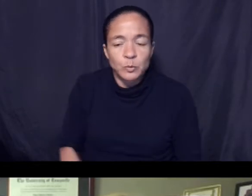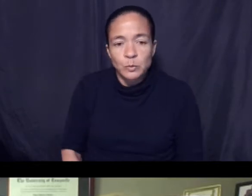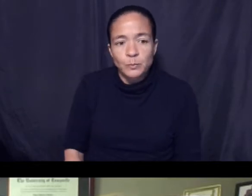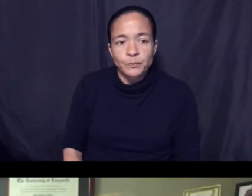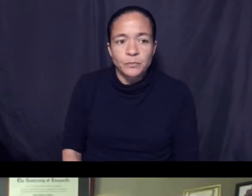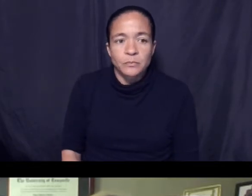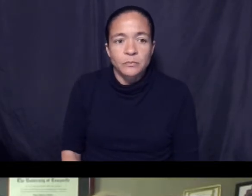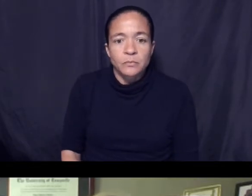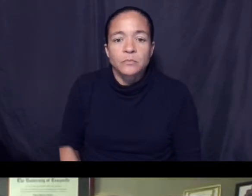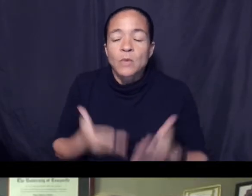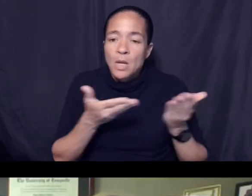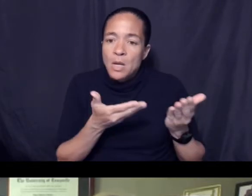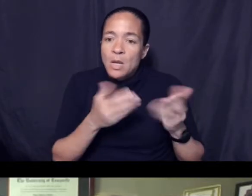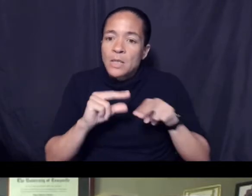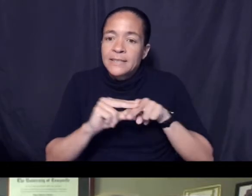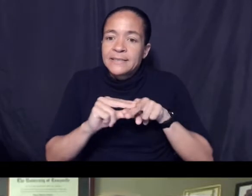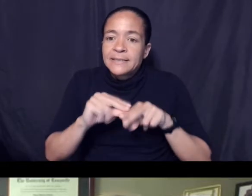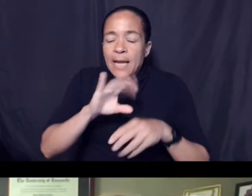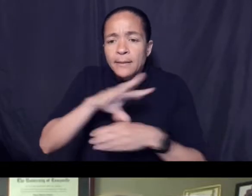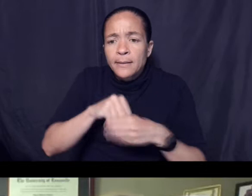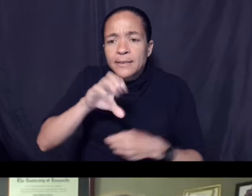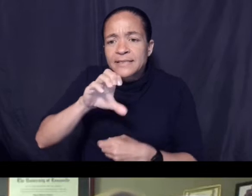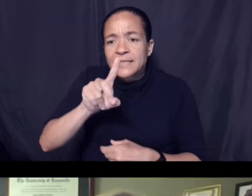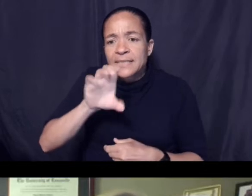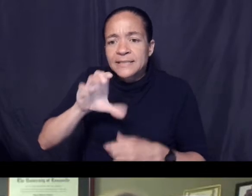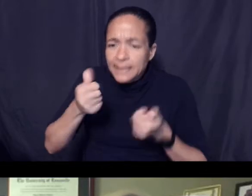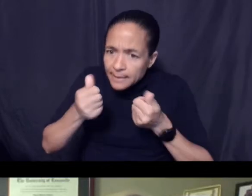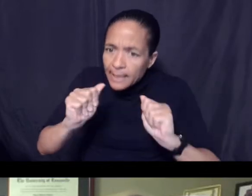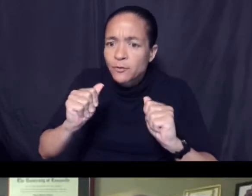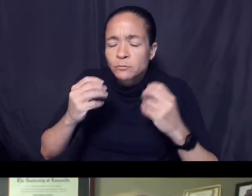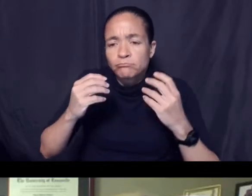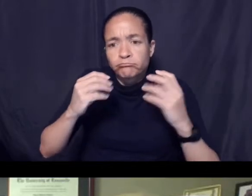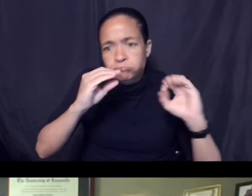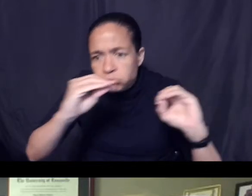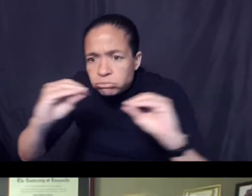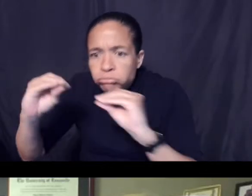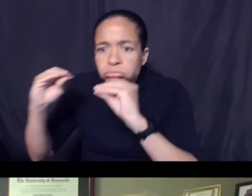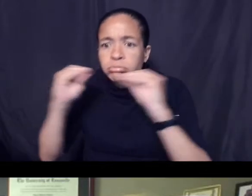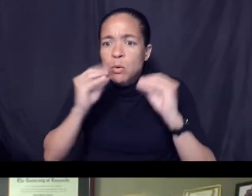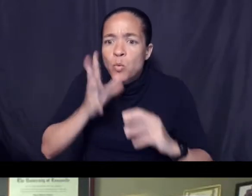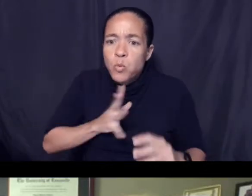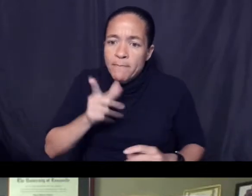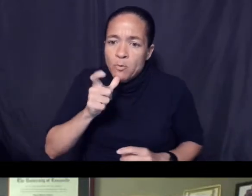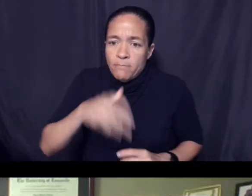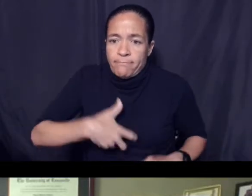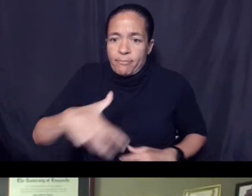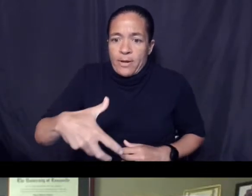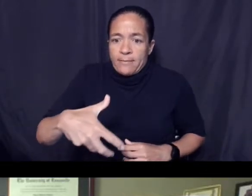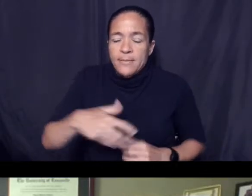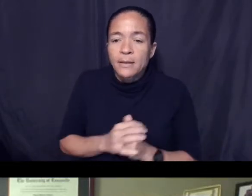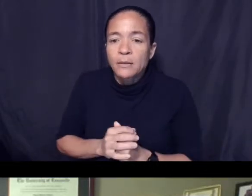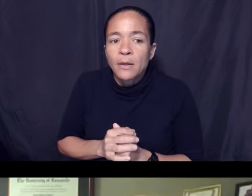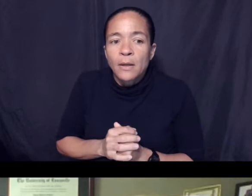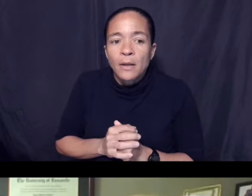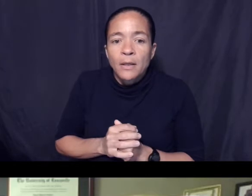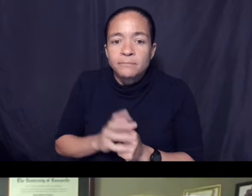This next slide shown here is part of the CDC's effort to educate childbearing women. And